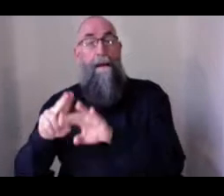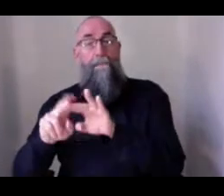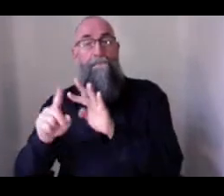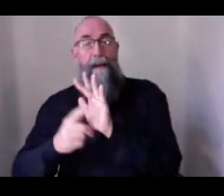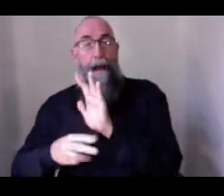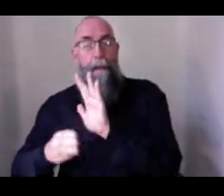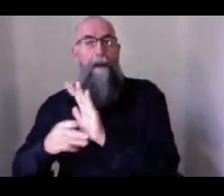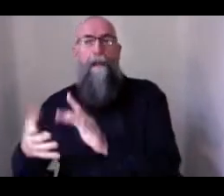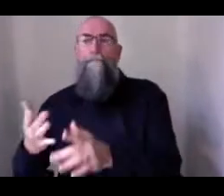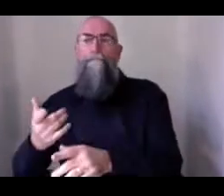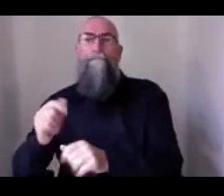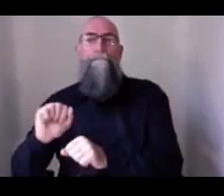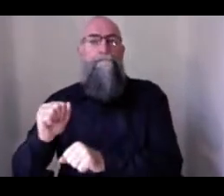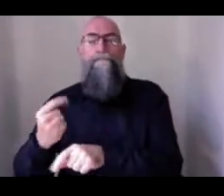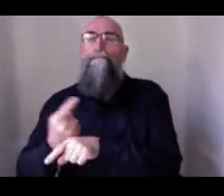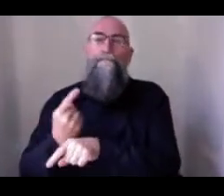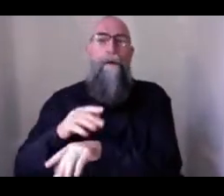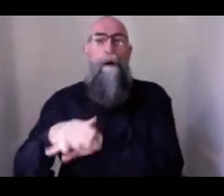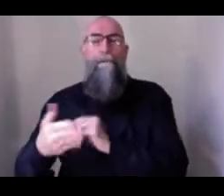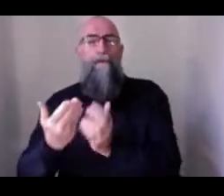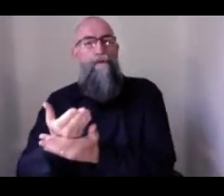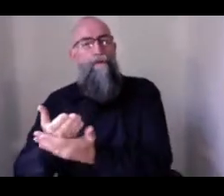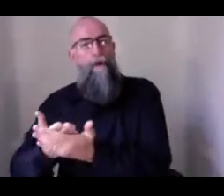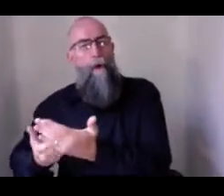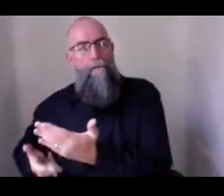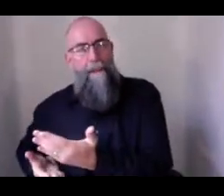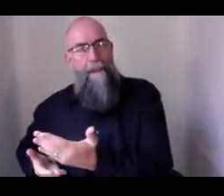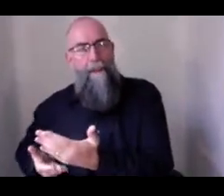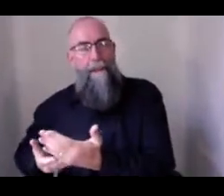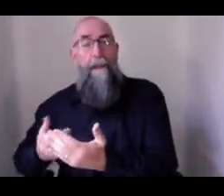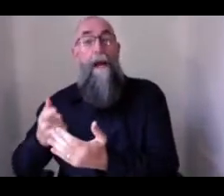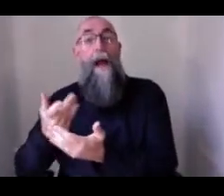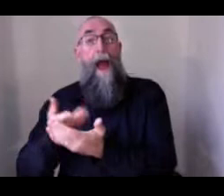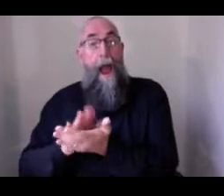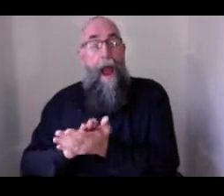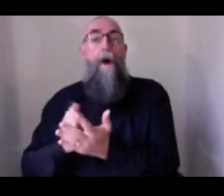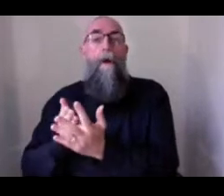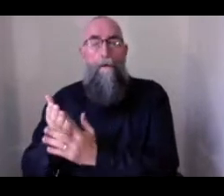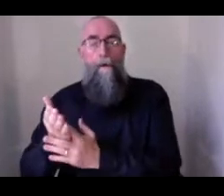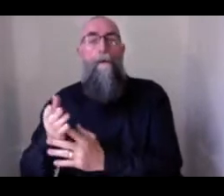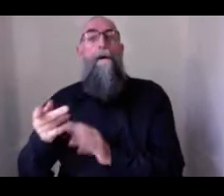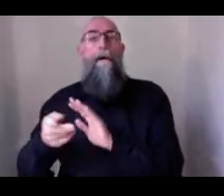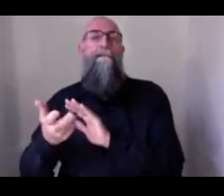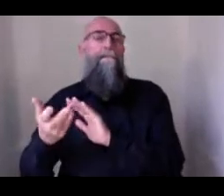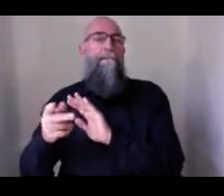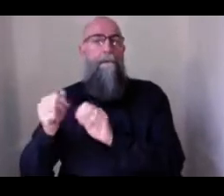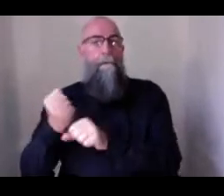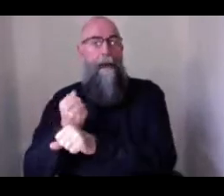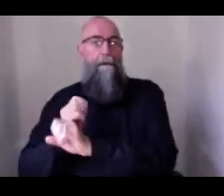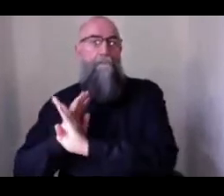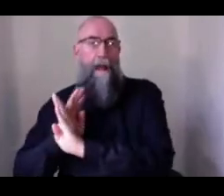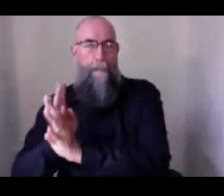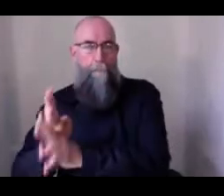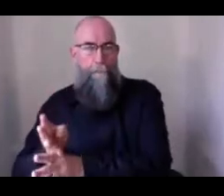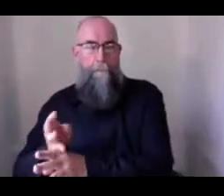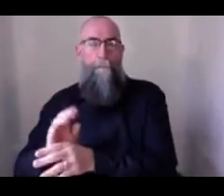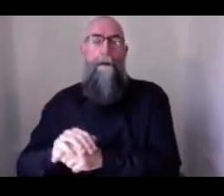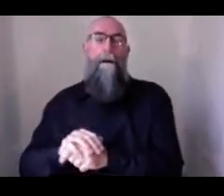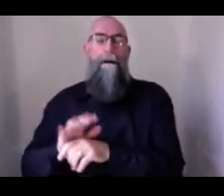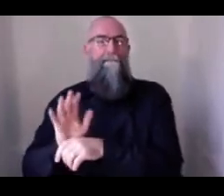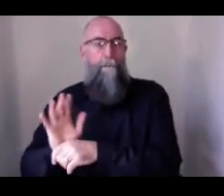storytelling through film. Because often, like music, you might have you want to create a video